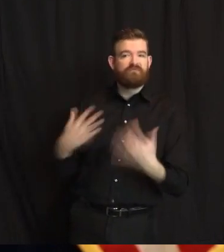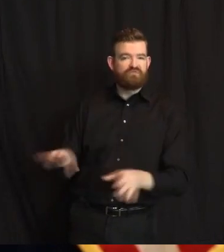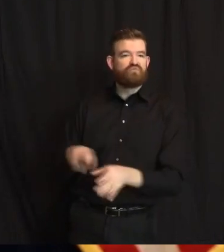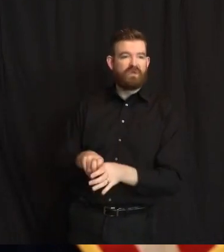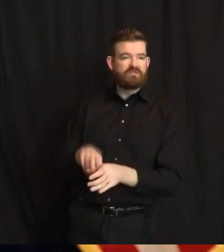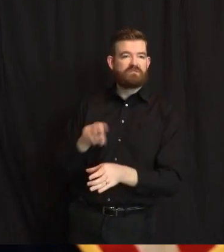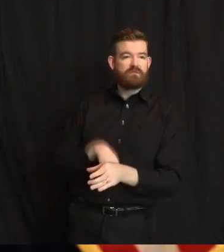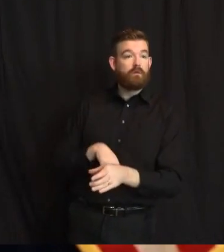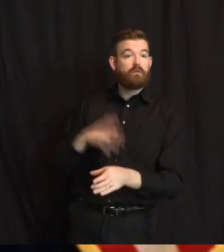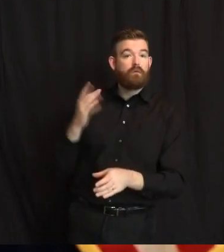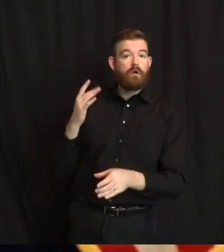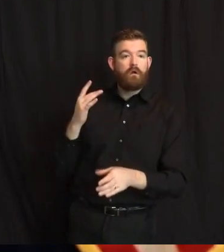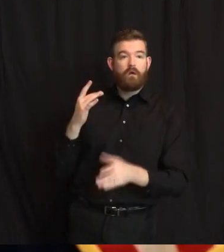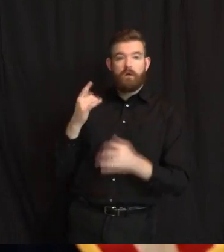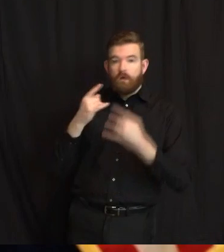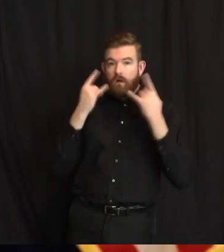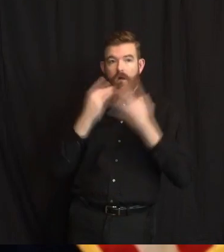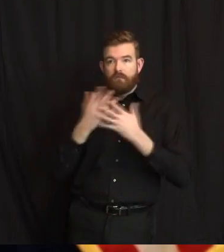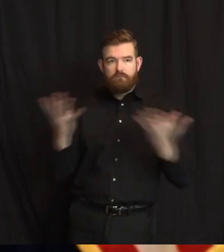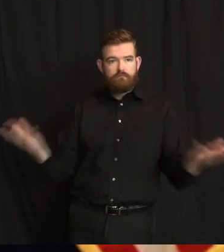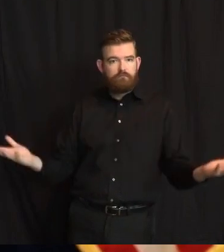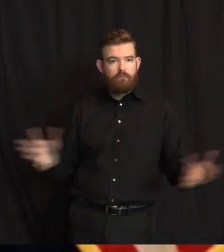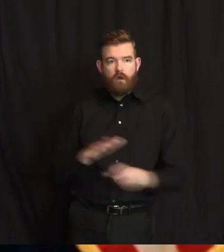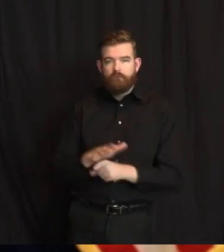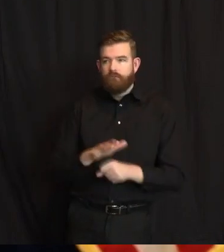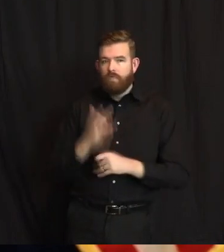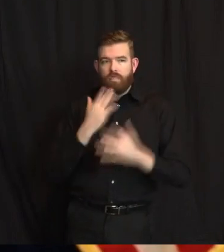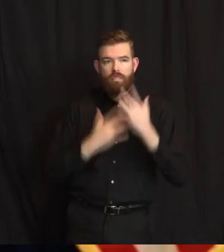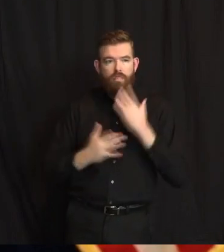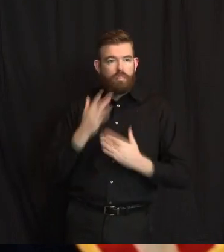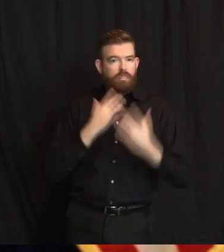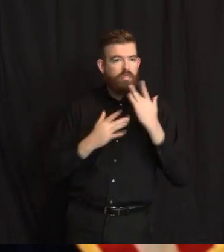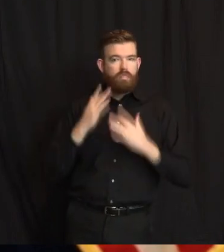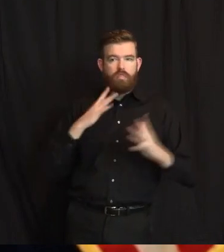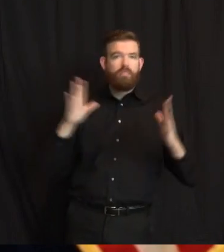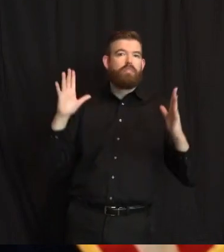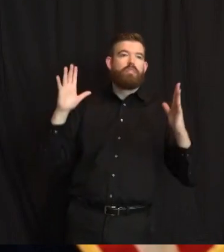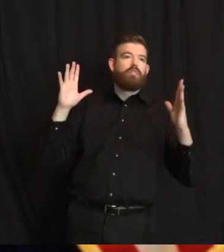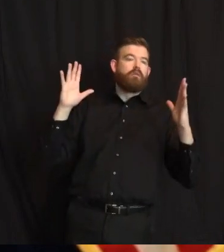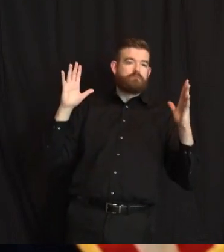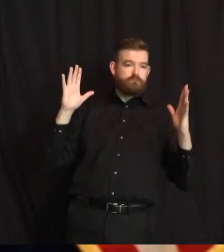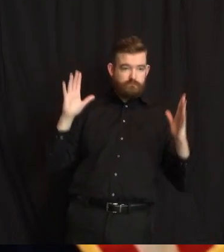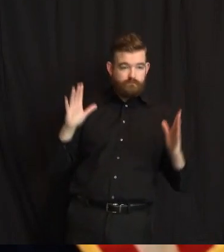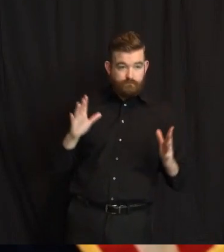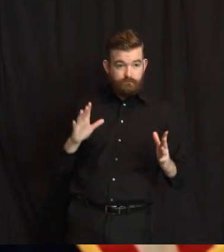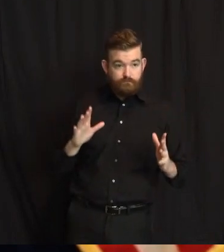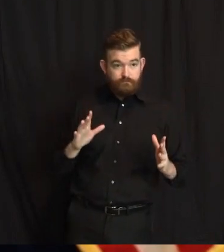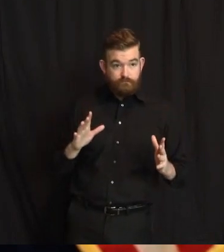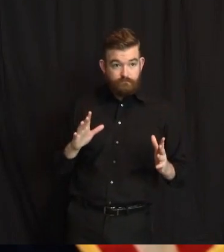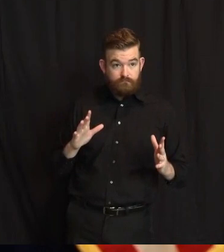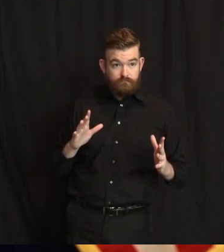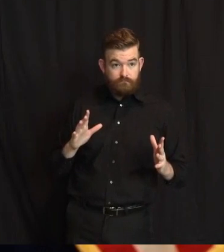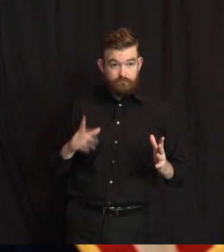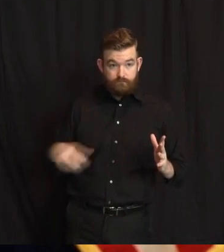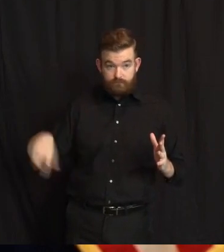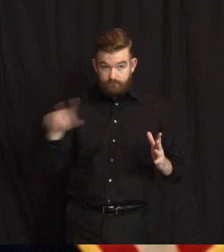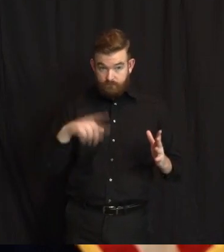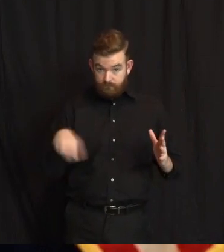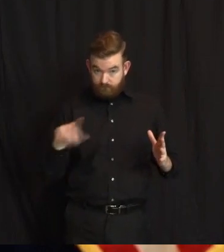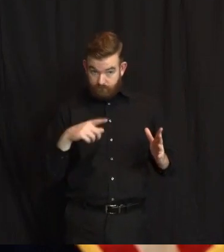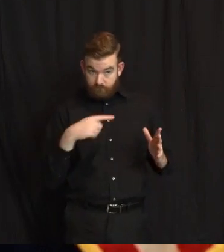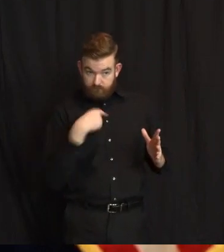allowed to resign during an emergency. Is that correct? Judy? I'm